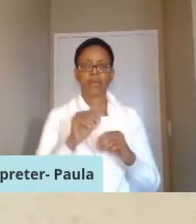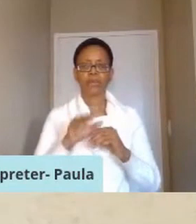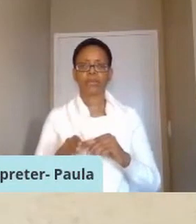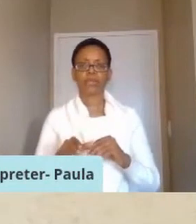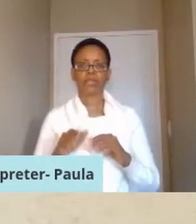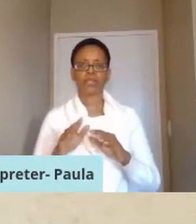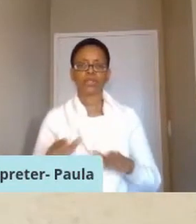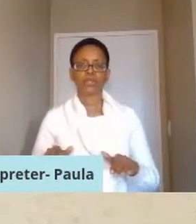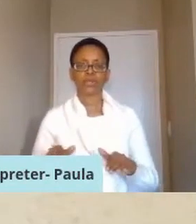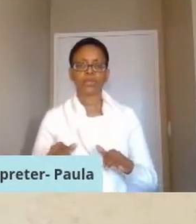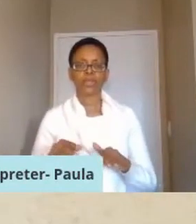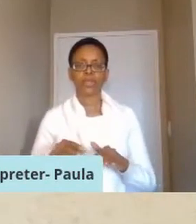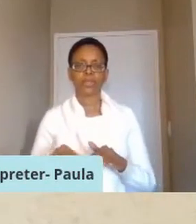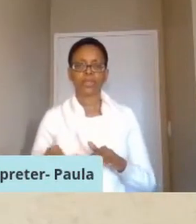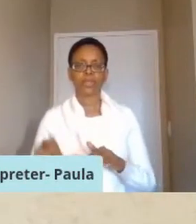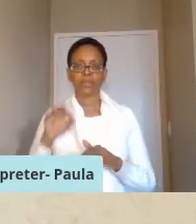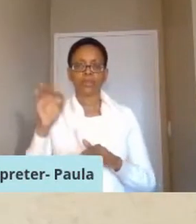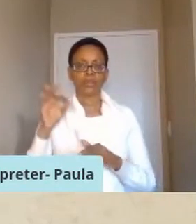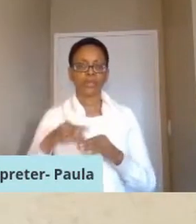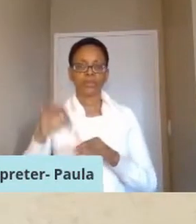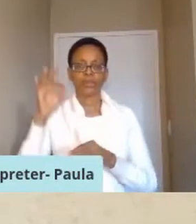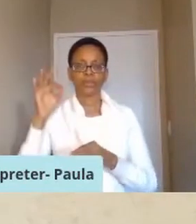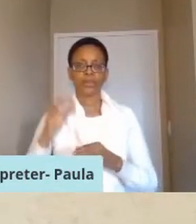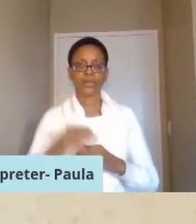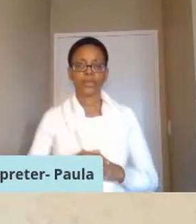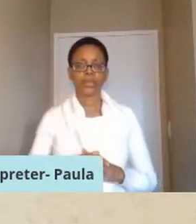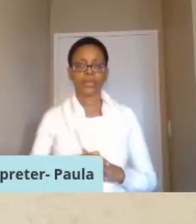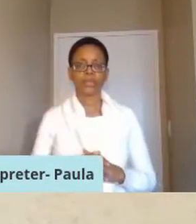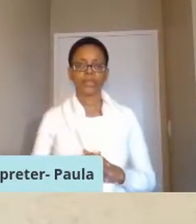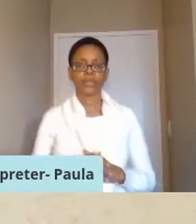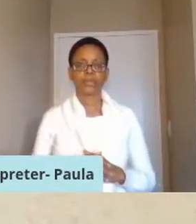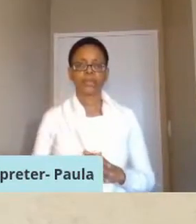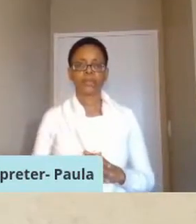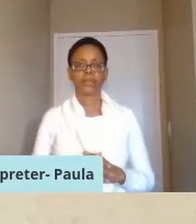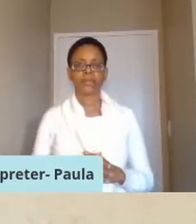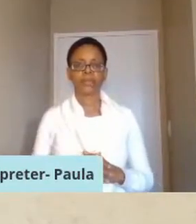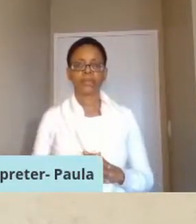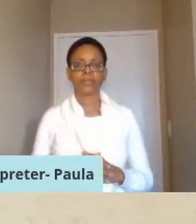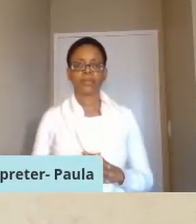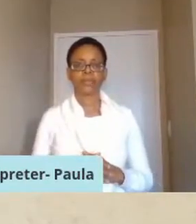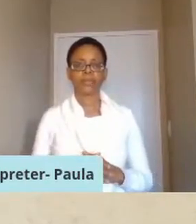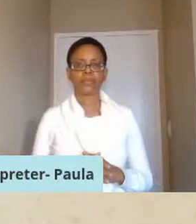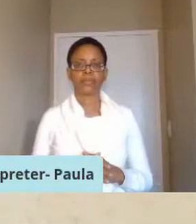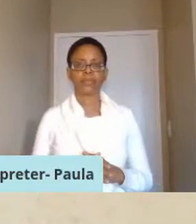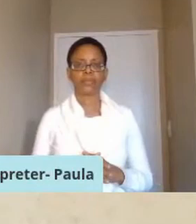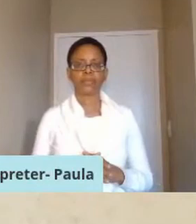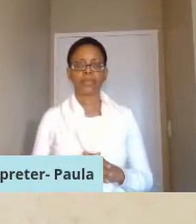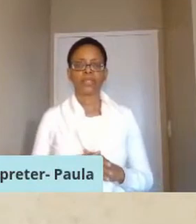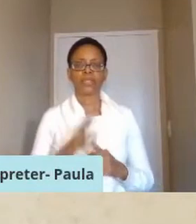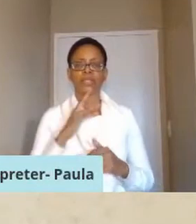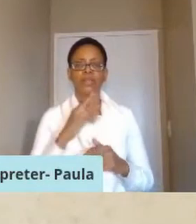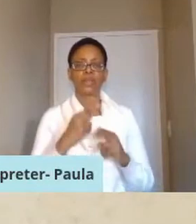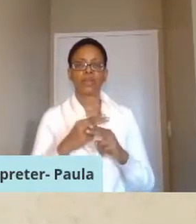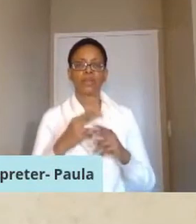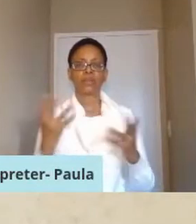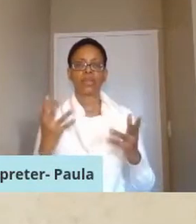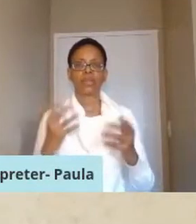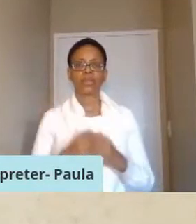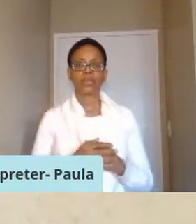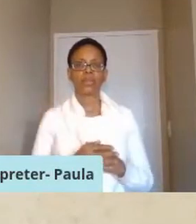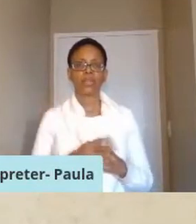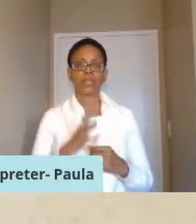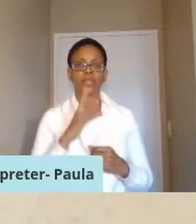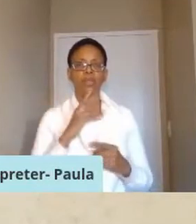to traumatic lockdown in March 2020. The title of her talk is Talking